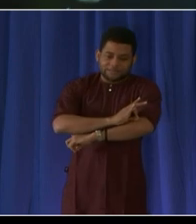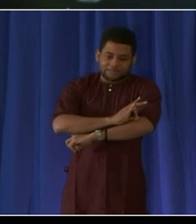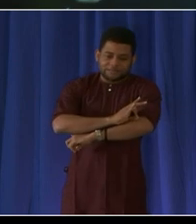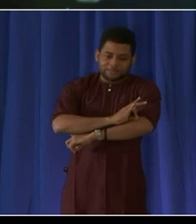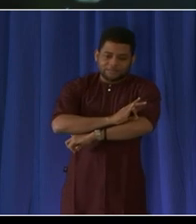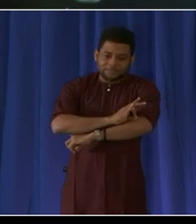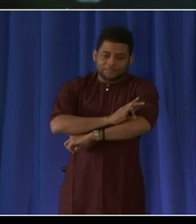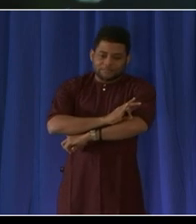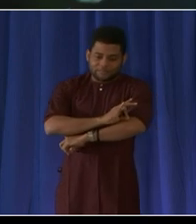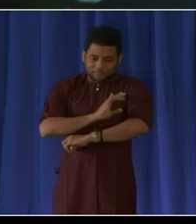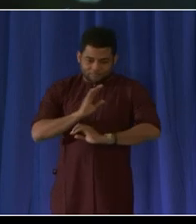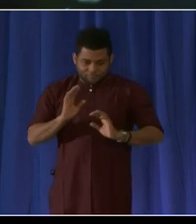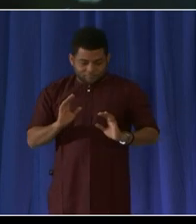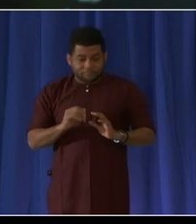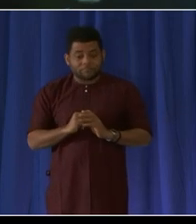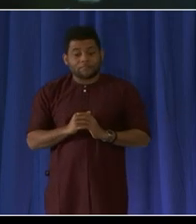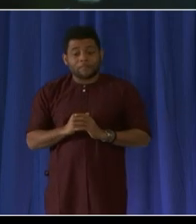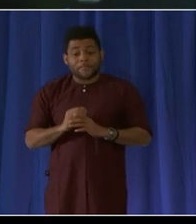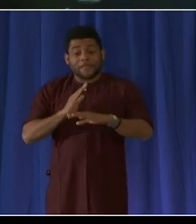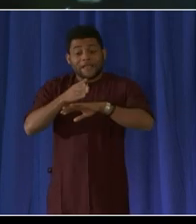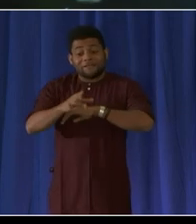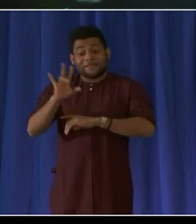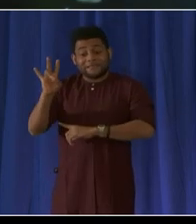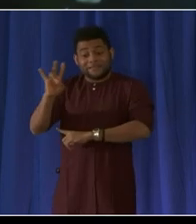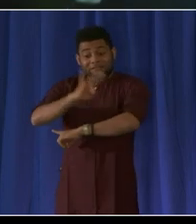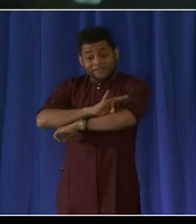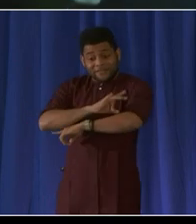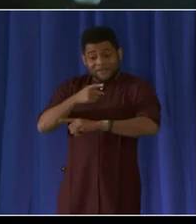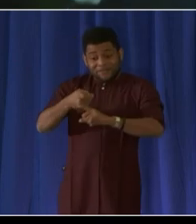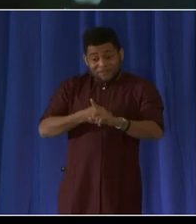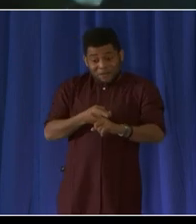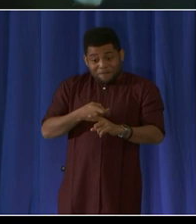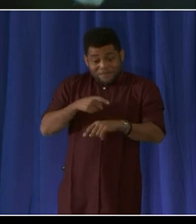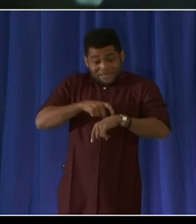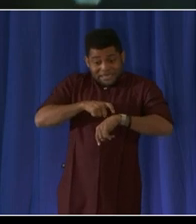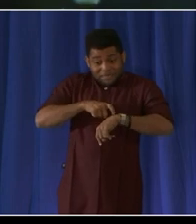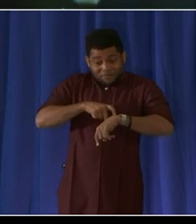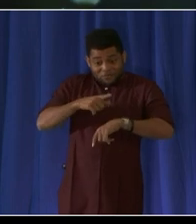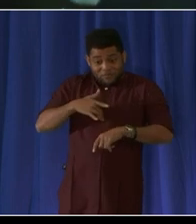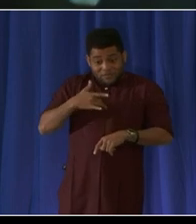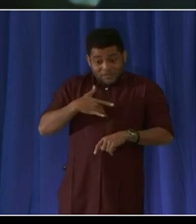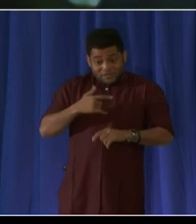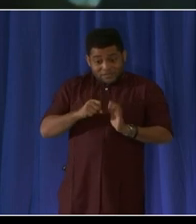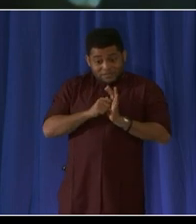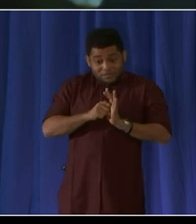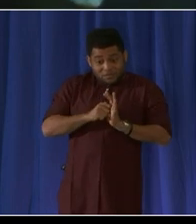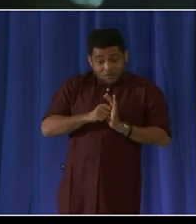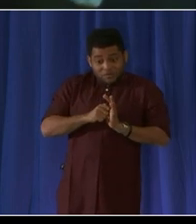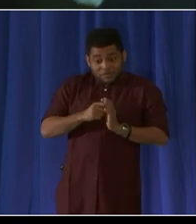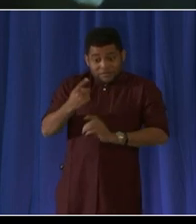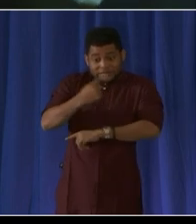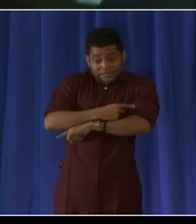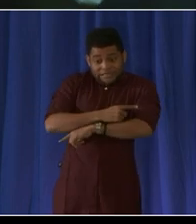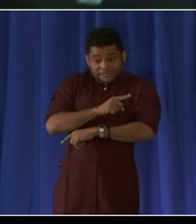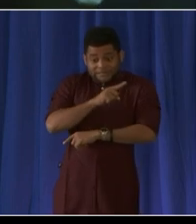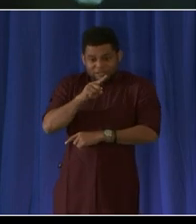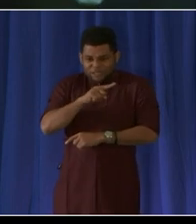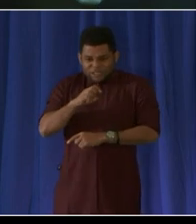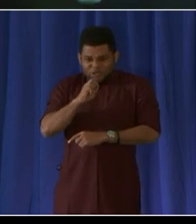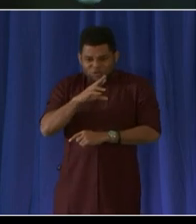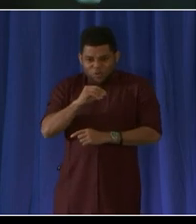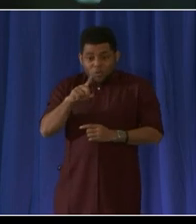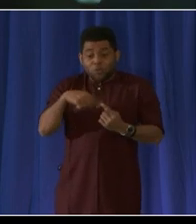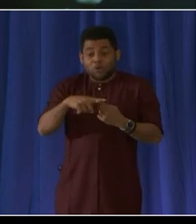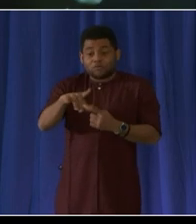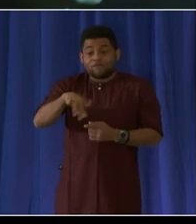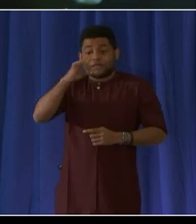this is the process by doing this. So after 7 days from the onset of symptoms, with day 0 being the onset of